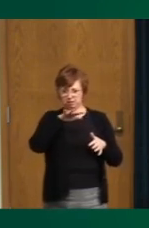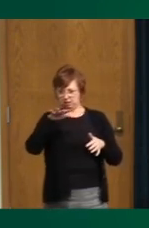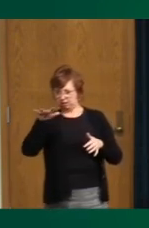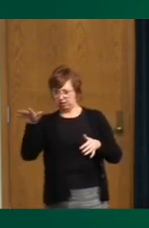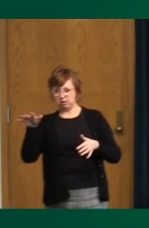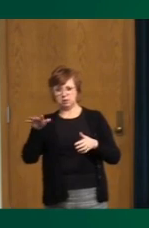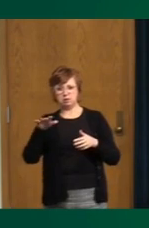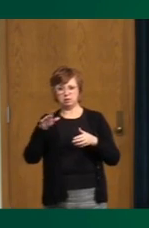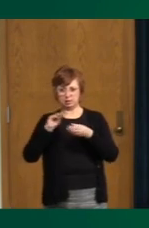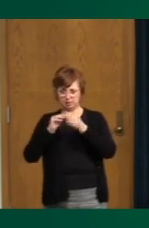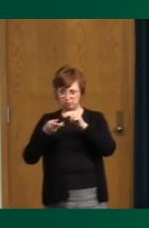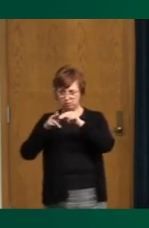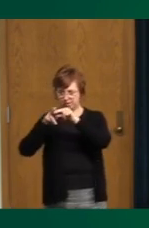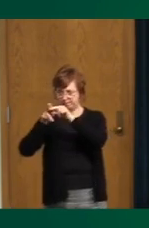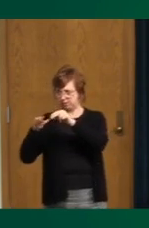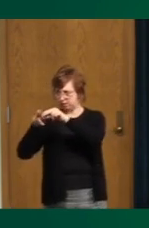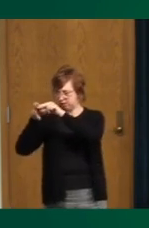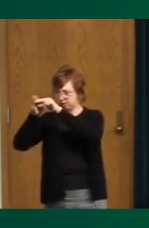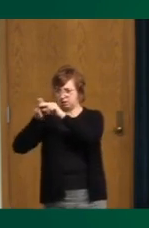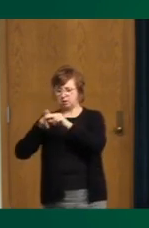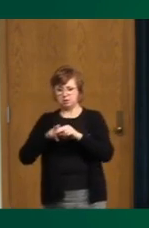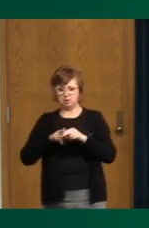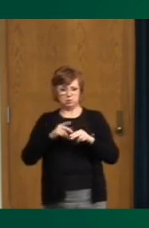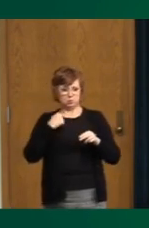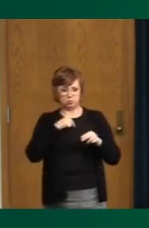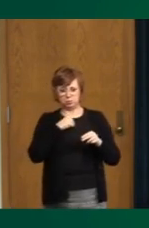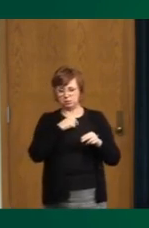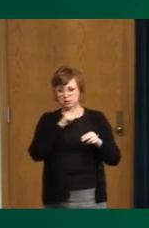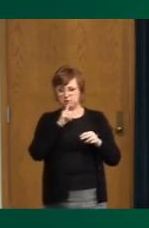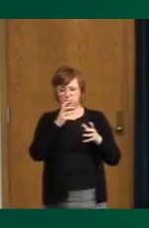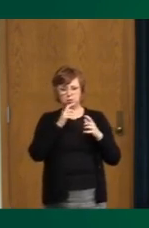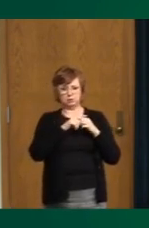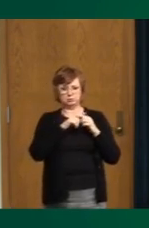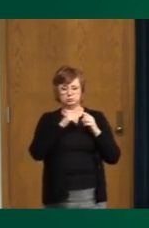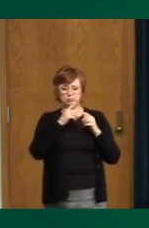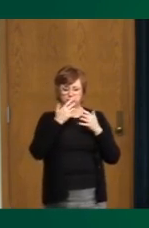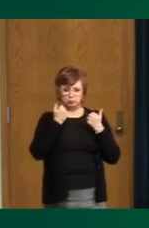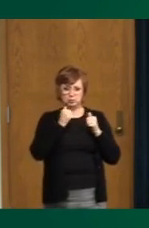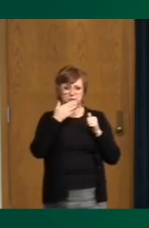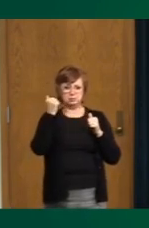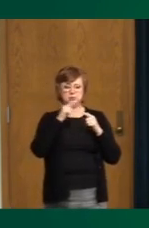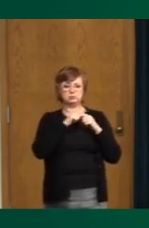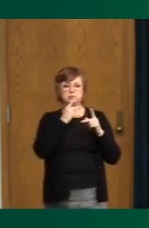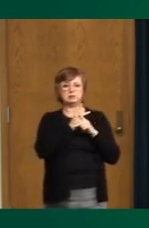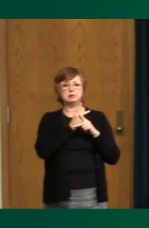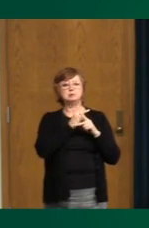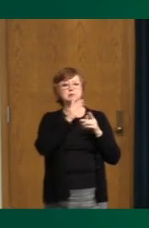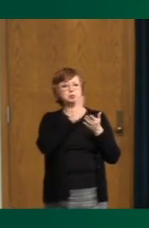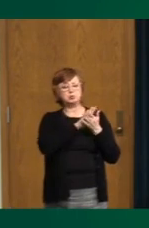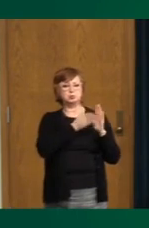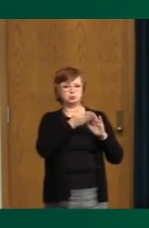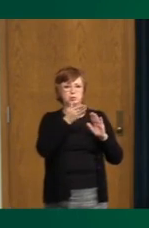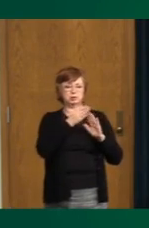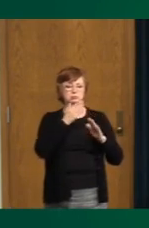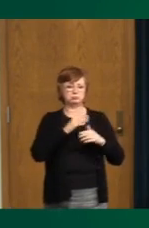high, the aim is to keep in-class learning continuing as much as possible. And I think I would just add to that, the